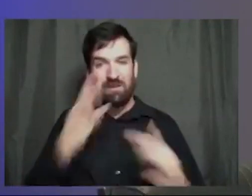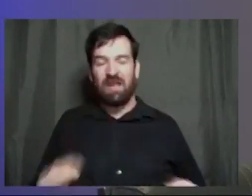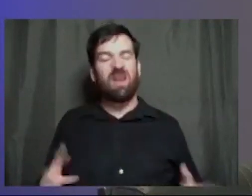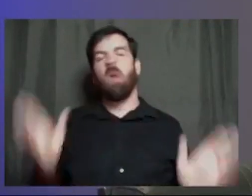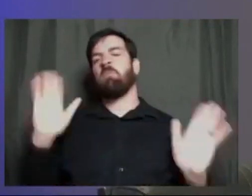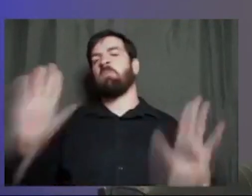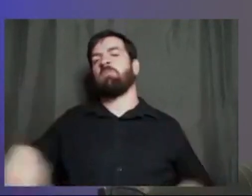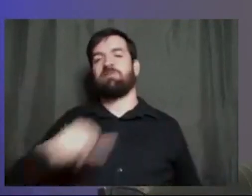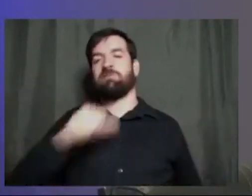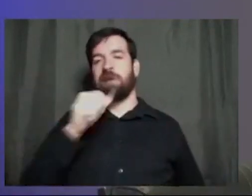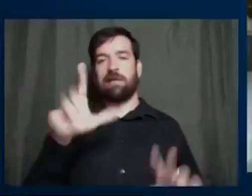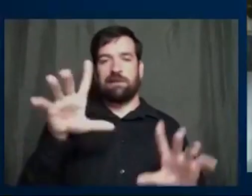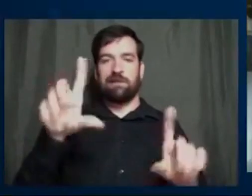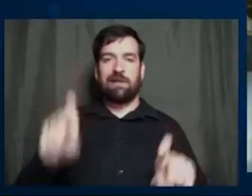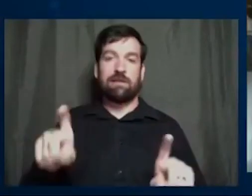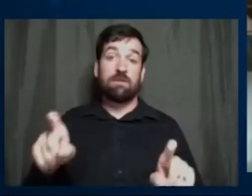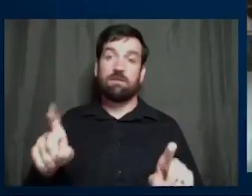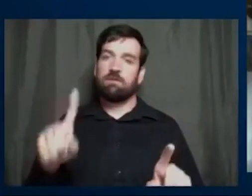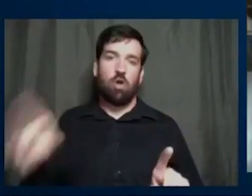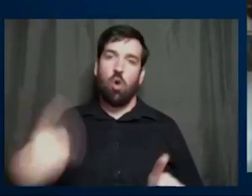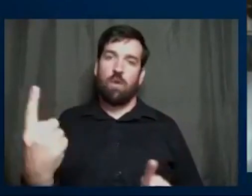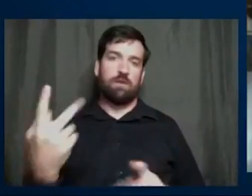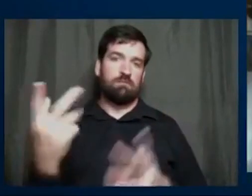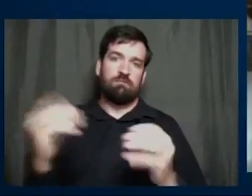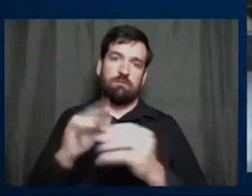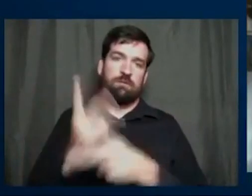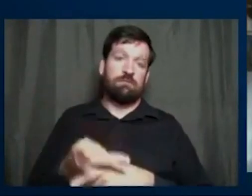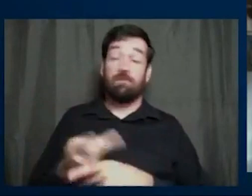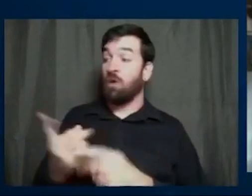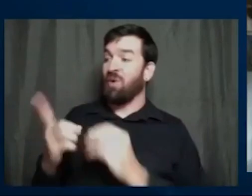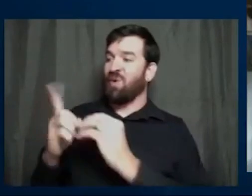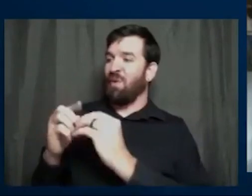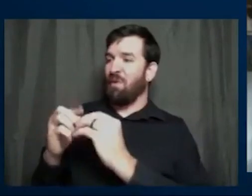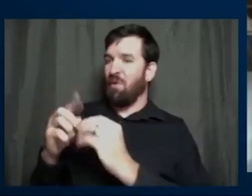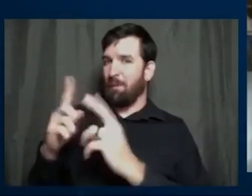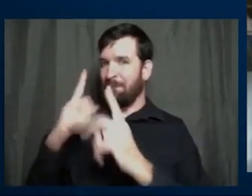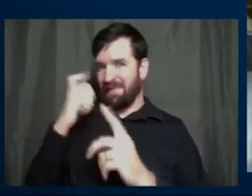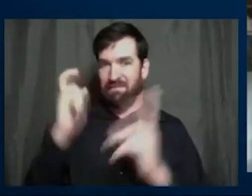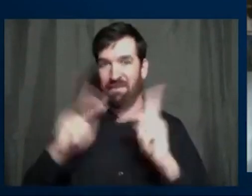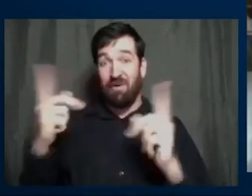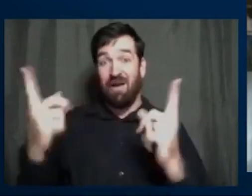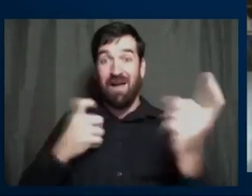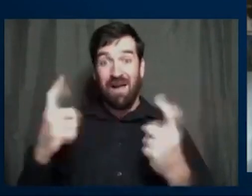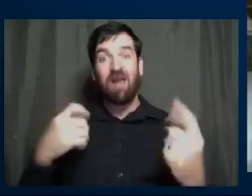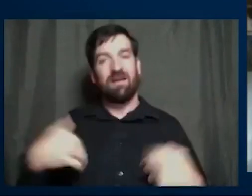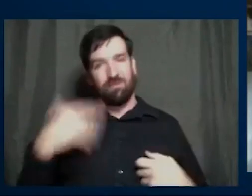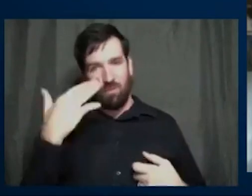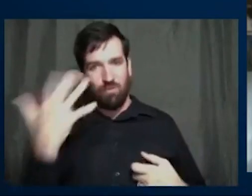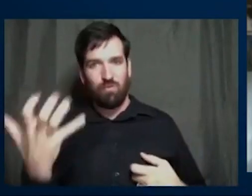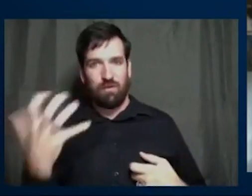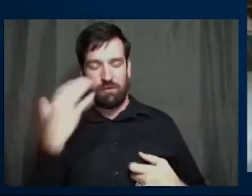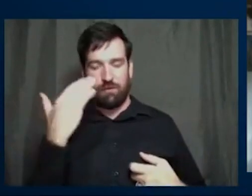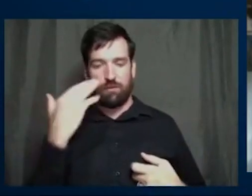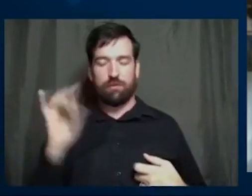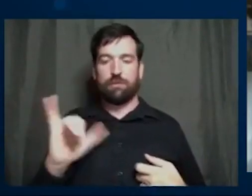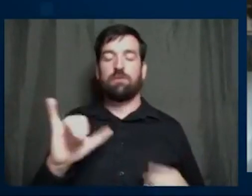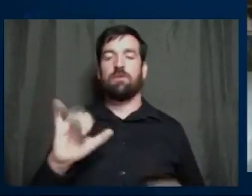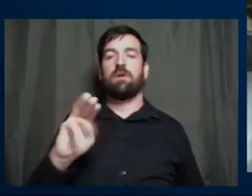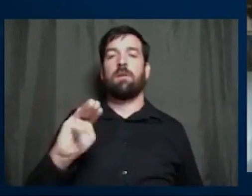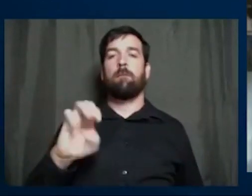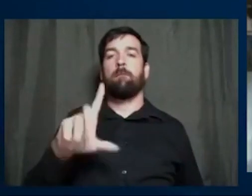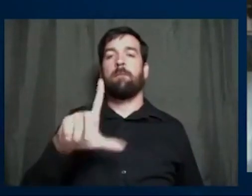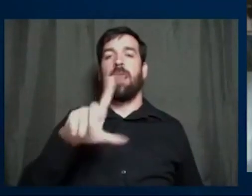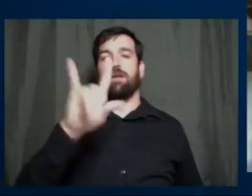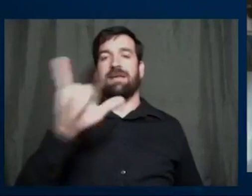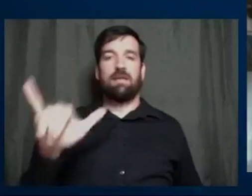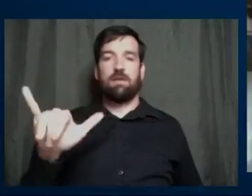of caution there. All right, and one last one, because people ask questions that I want to know too. So Melody says, how many deaths in kids from COVID vaccine? Just kind of,